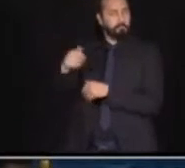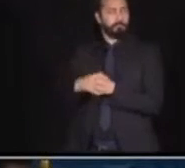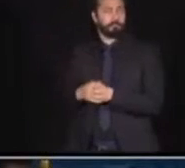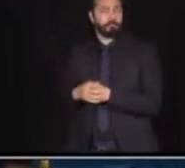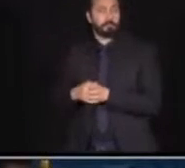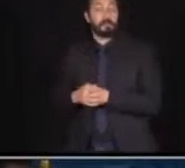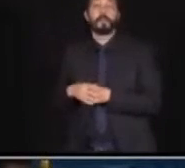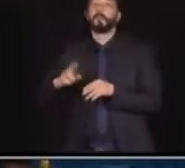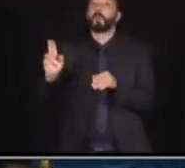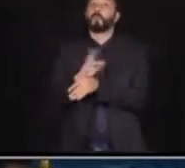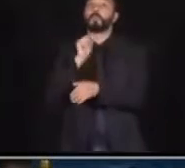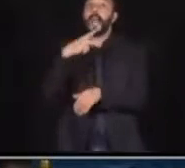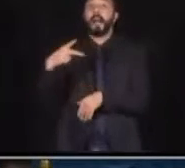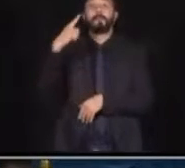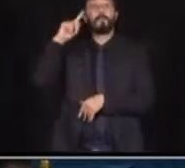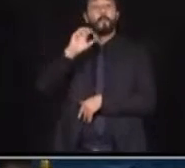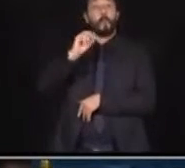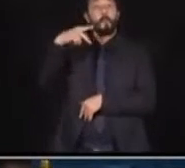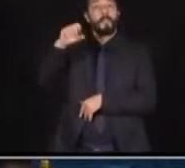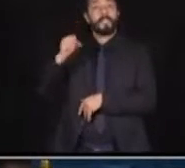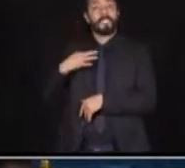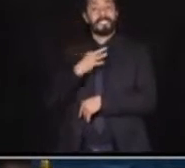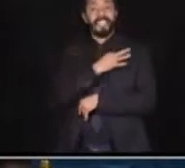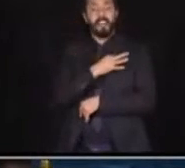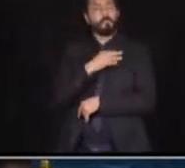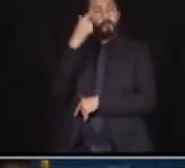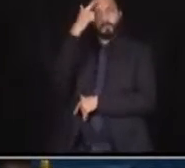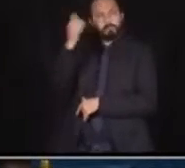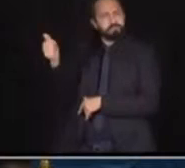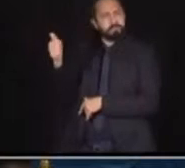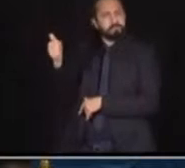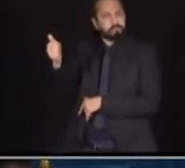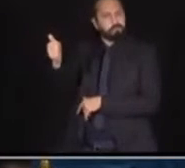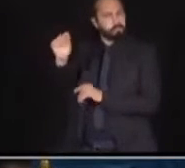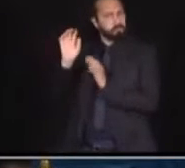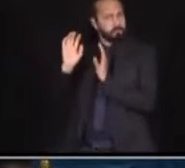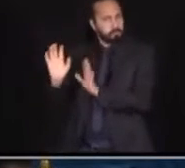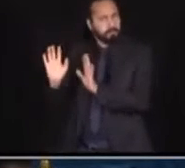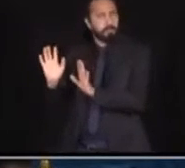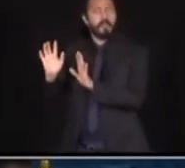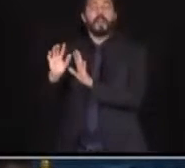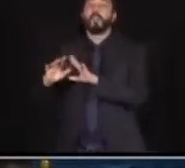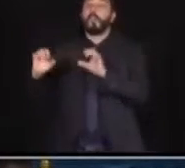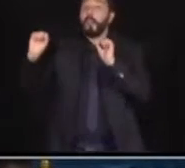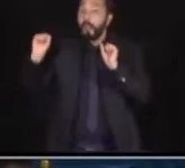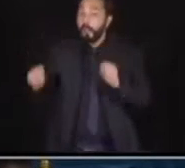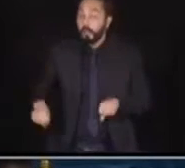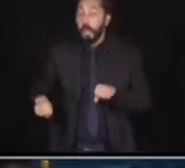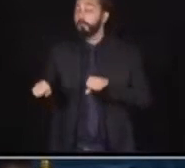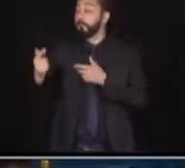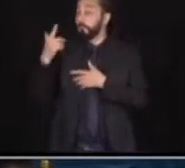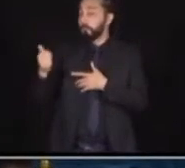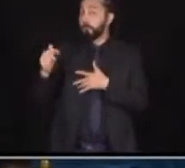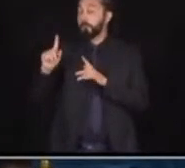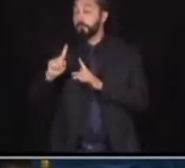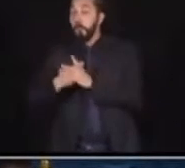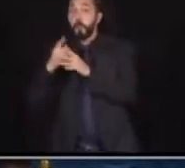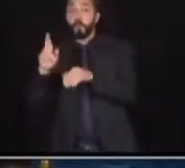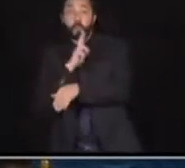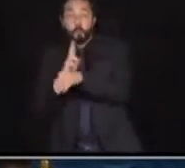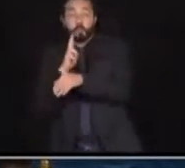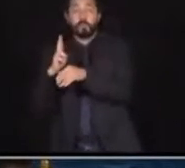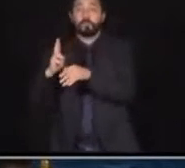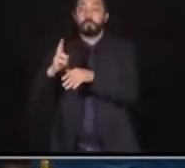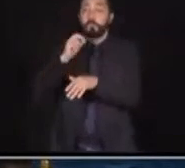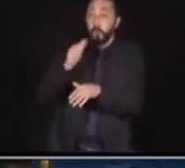completely voluntary for Ontario public service employees, and they can still choose whether to activate and begin using it. Because as